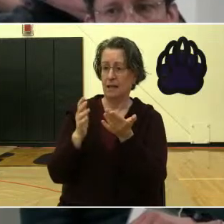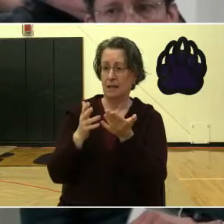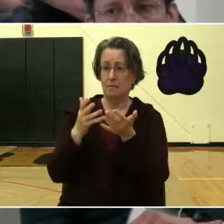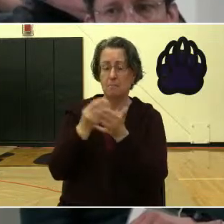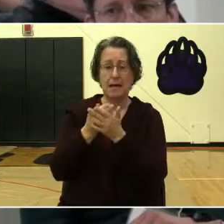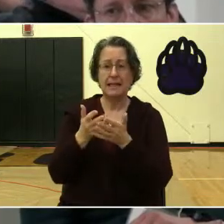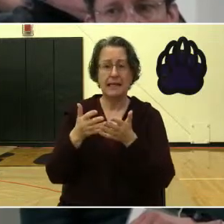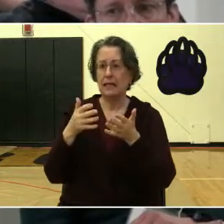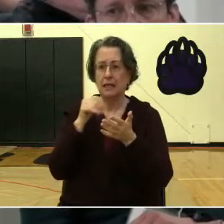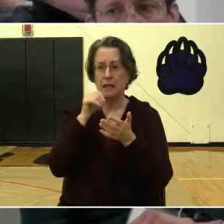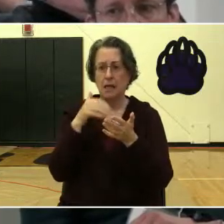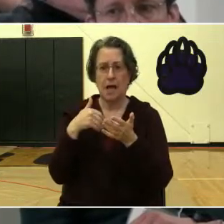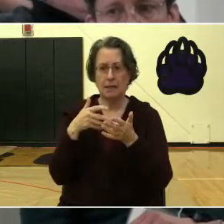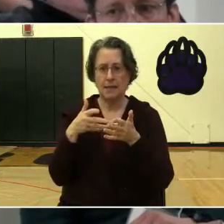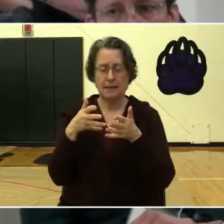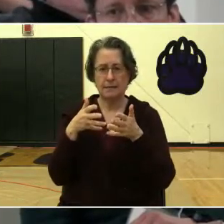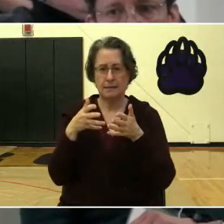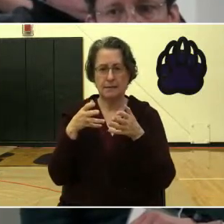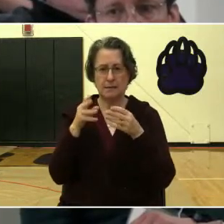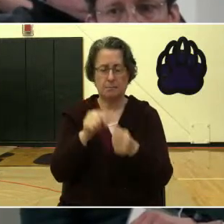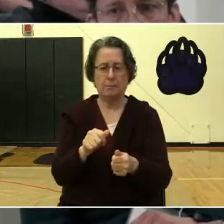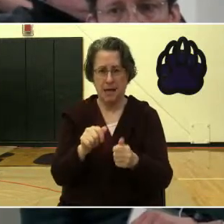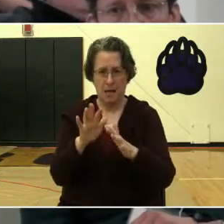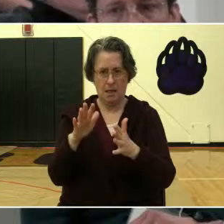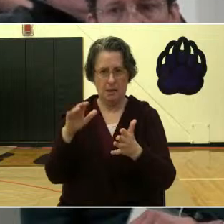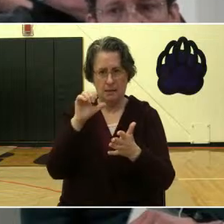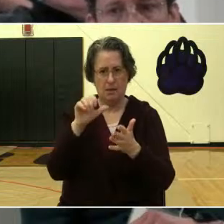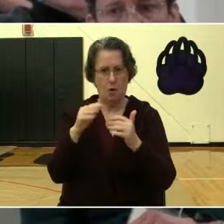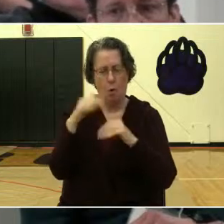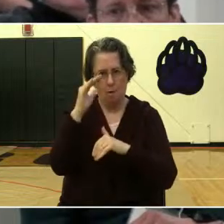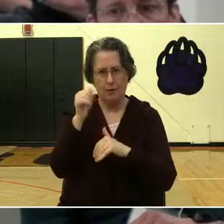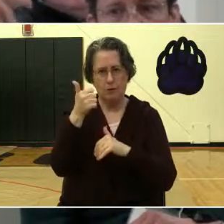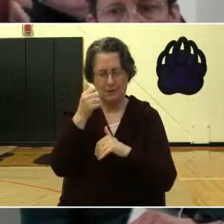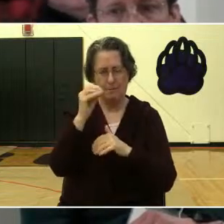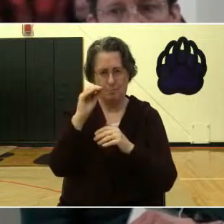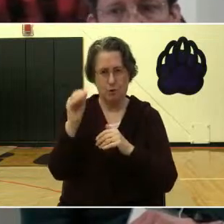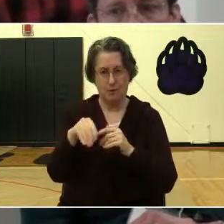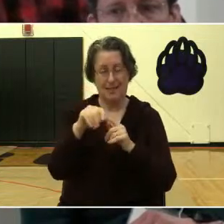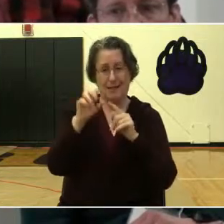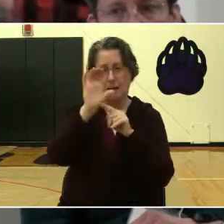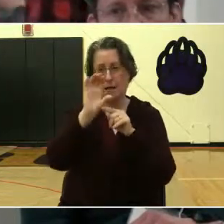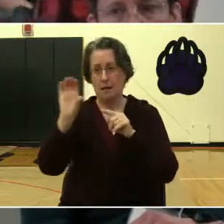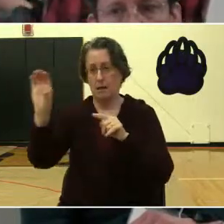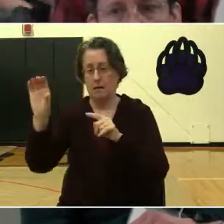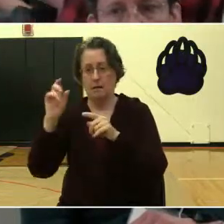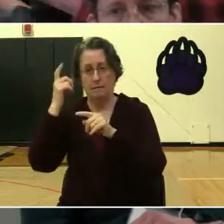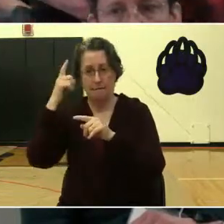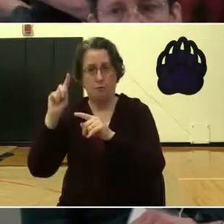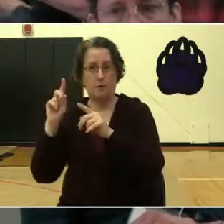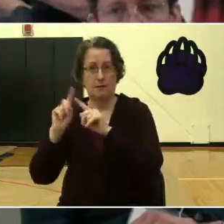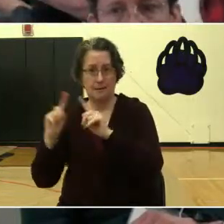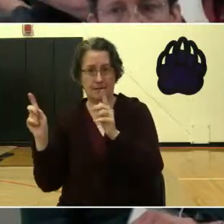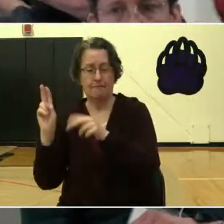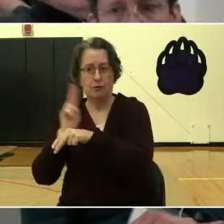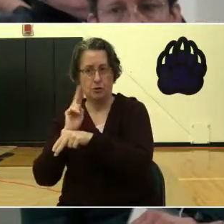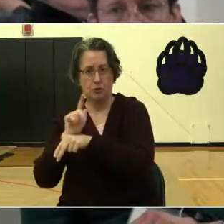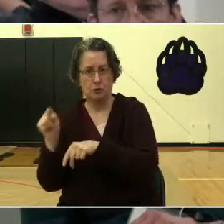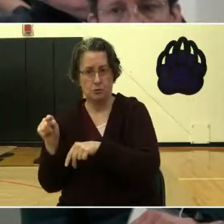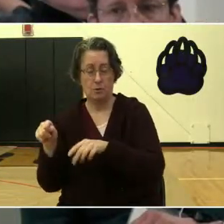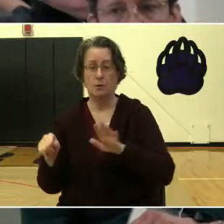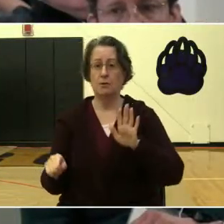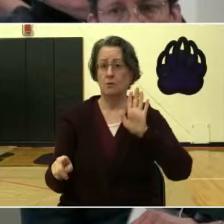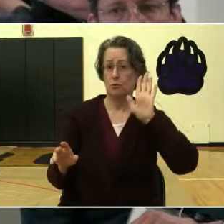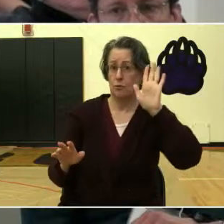that over the 10% Reserve be transferred to a different use and so the moderator's